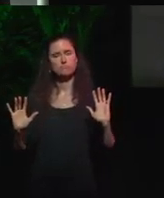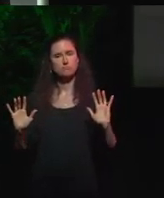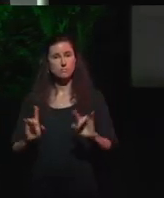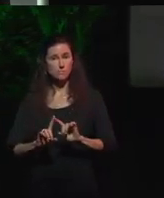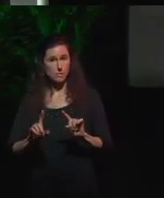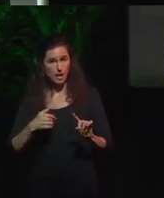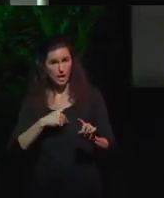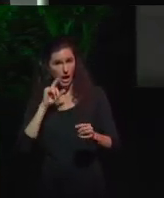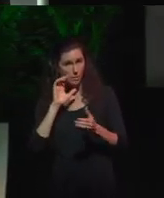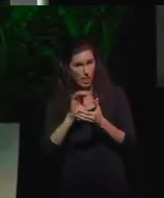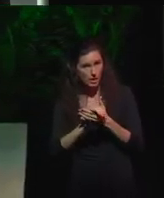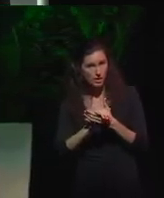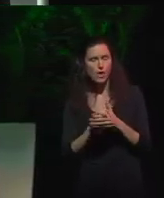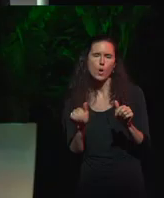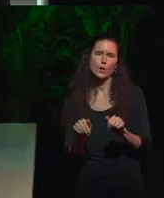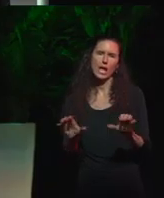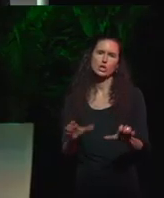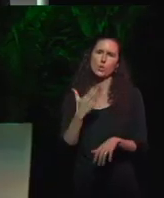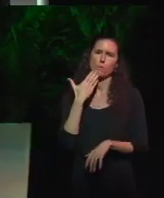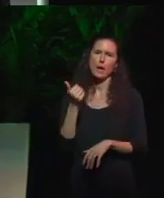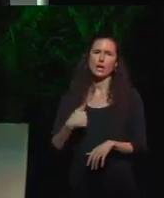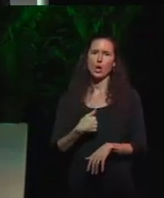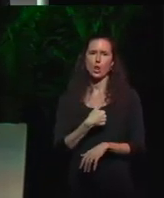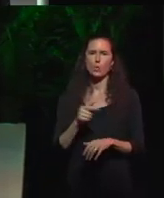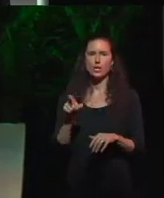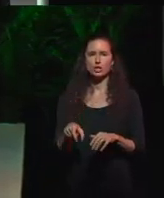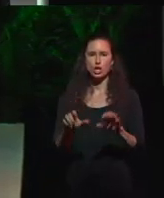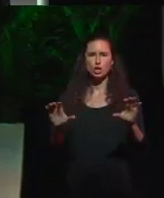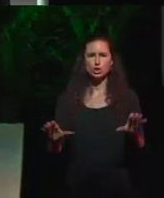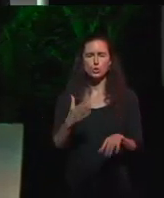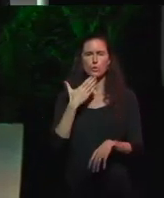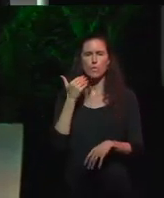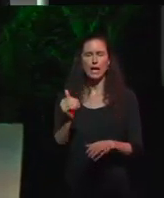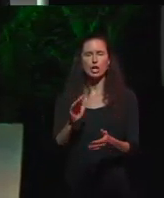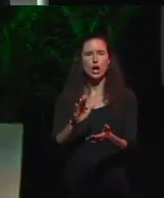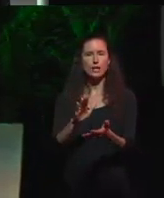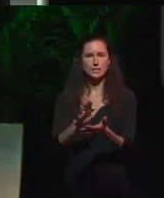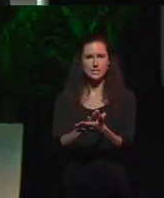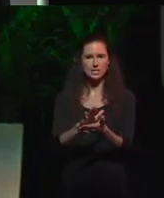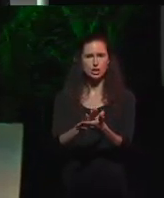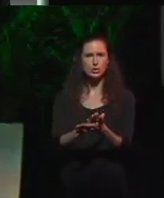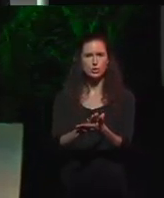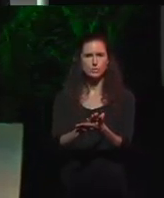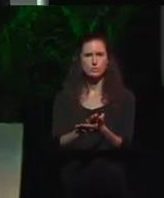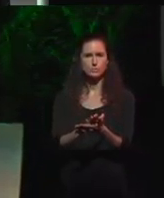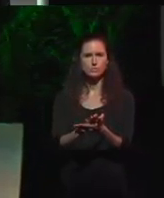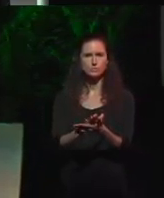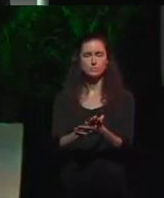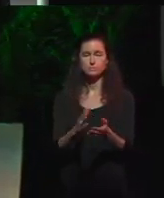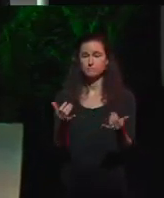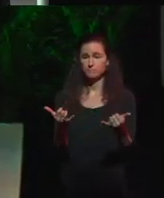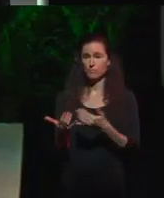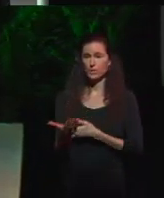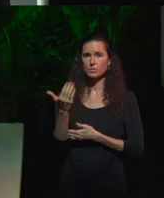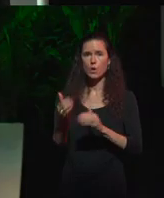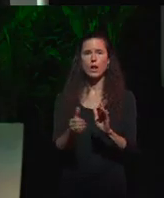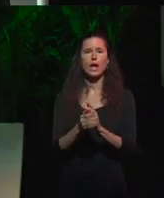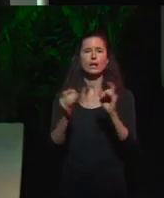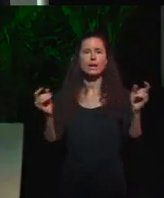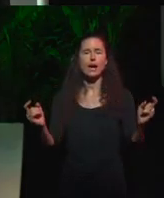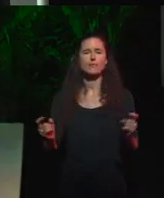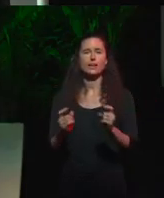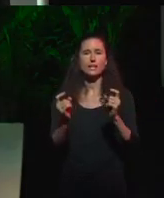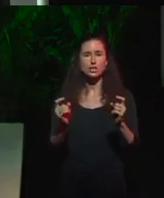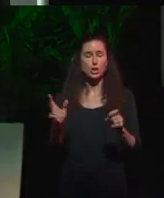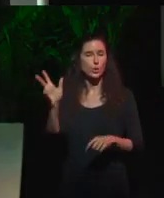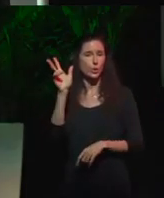But I believe that we can do better and that we should do better as an institution. This morning at convocation,